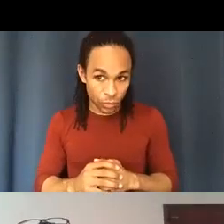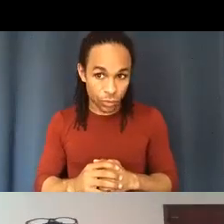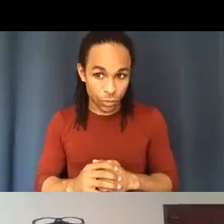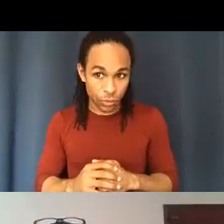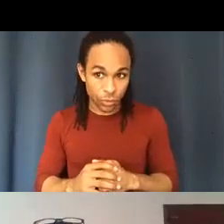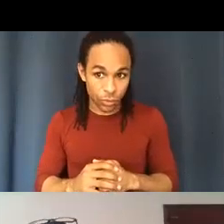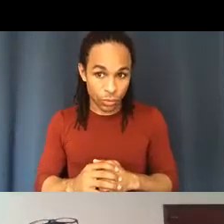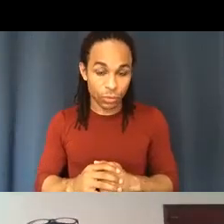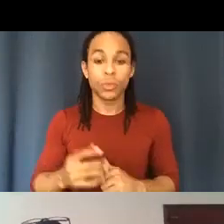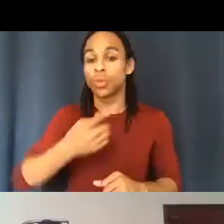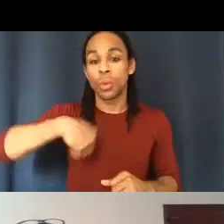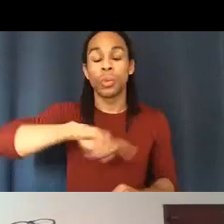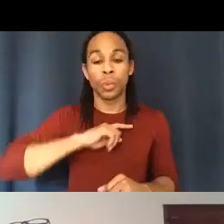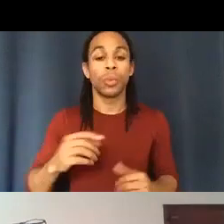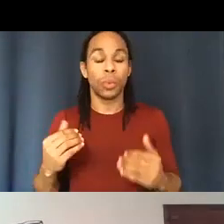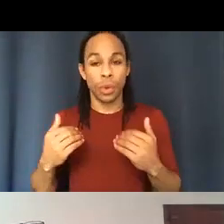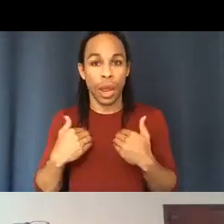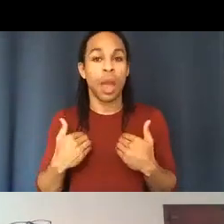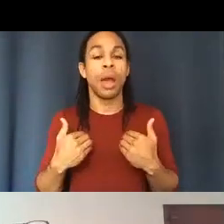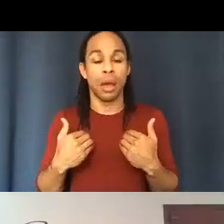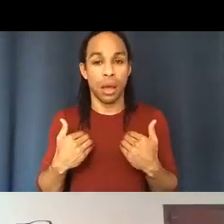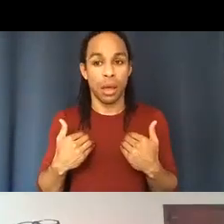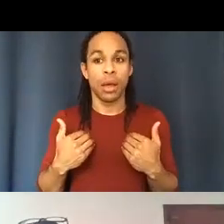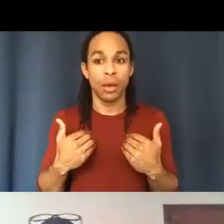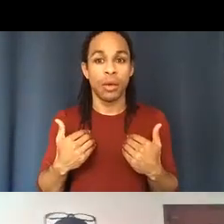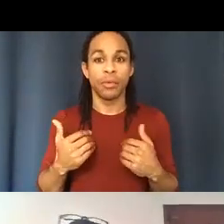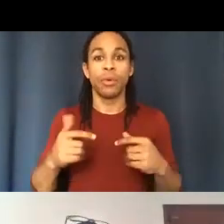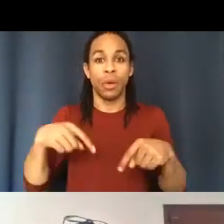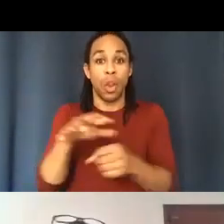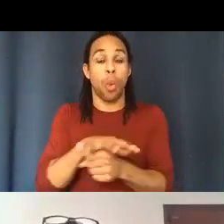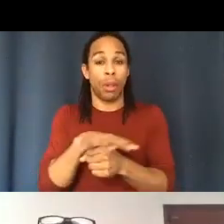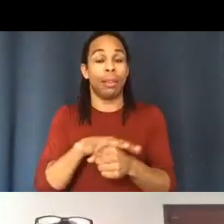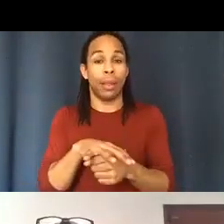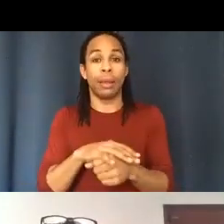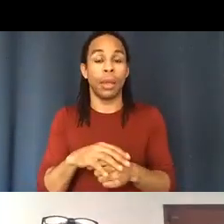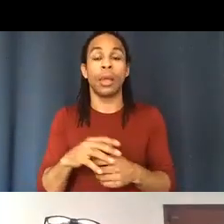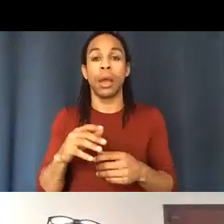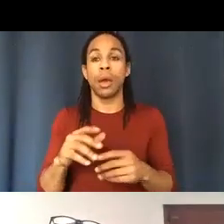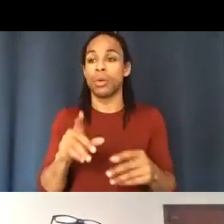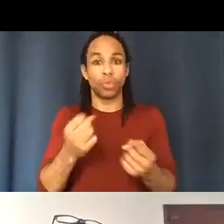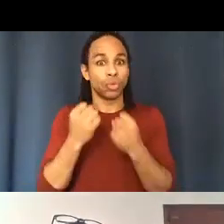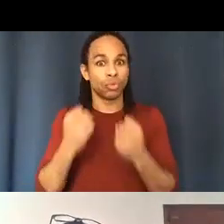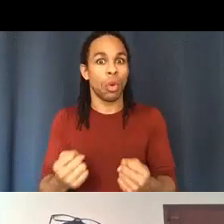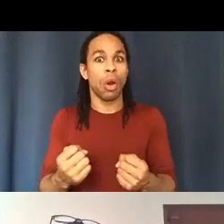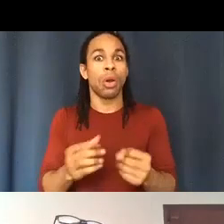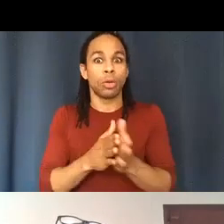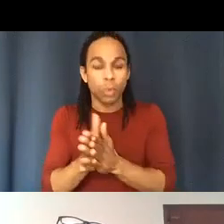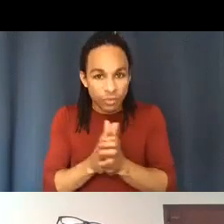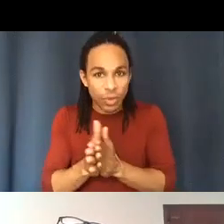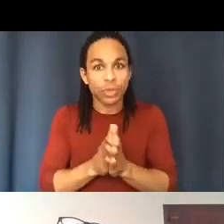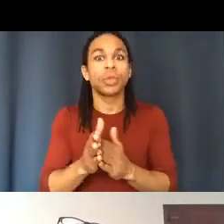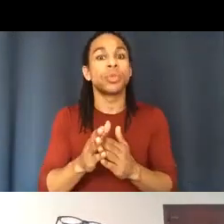dive approach there. And then nationally, we're also supporting nationally the contact tracing efforts, the